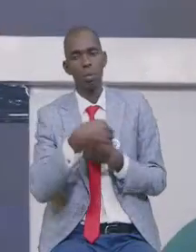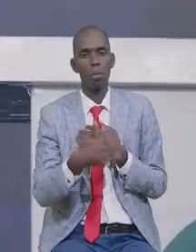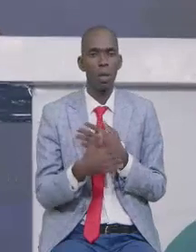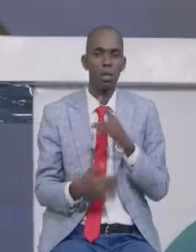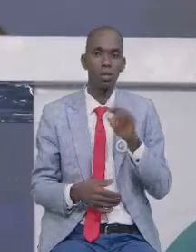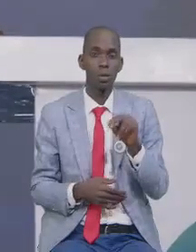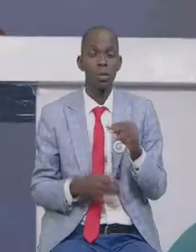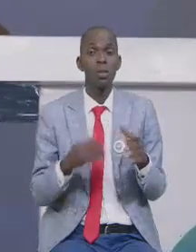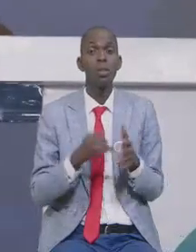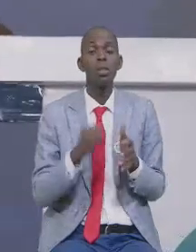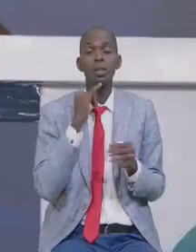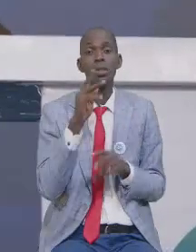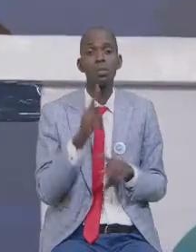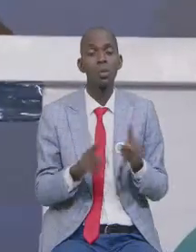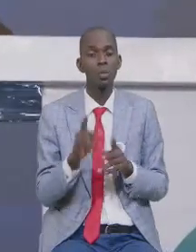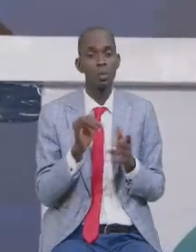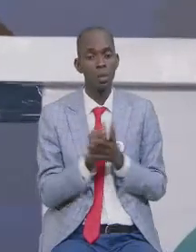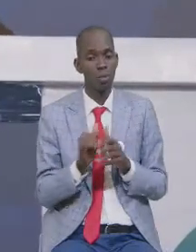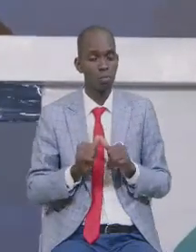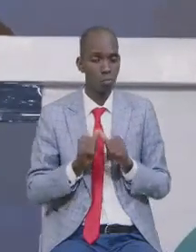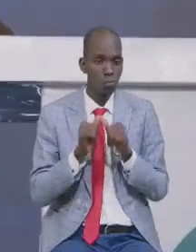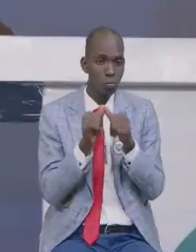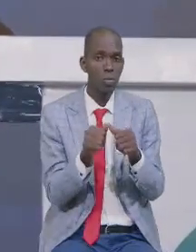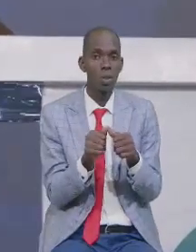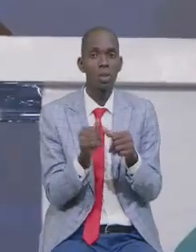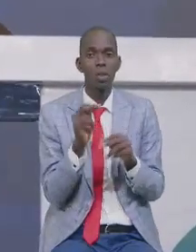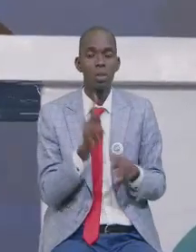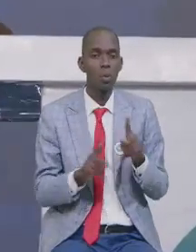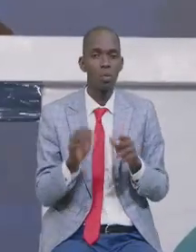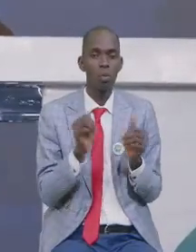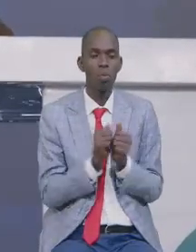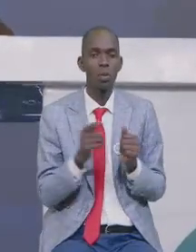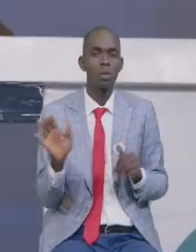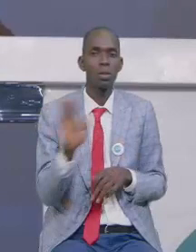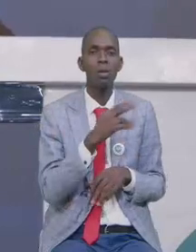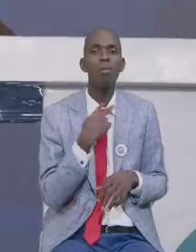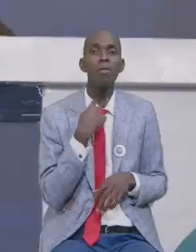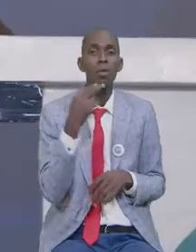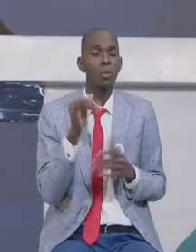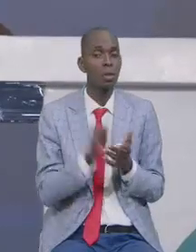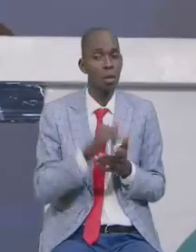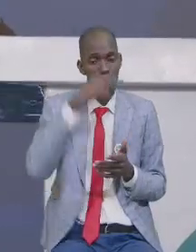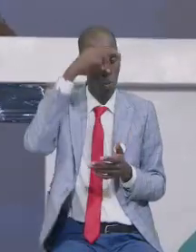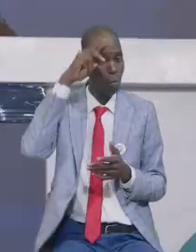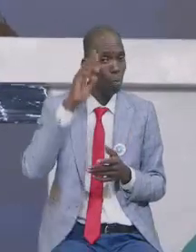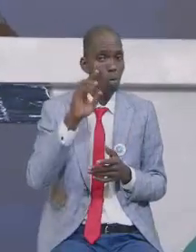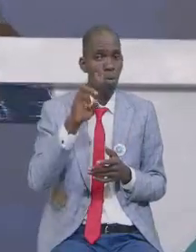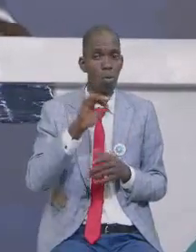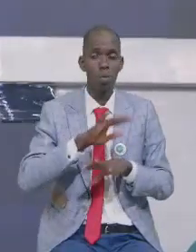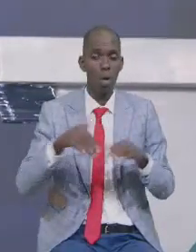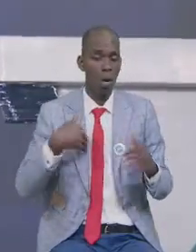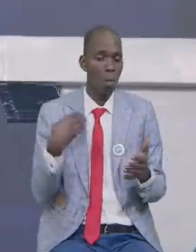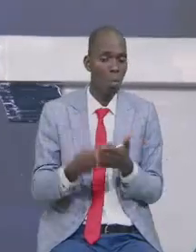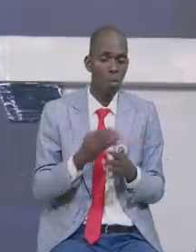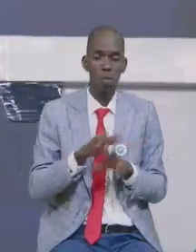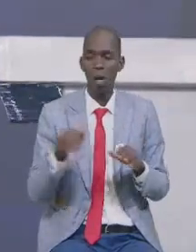that hold on. And the people with their voice. The widow did not have money, did not have contact, did not have anyone. But